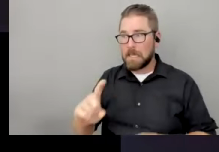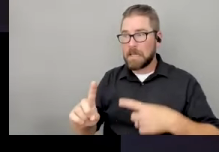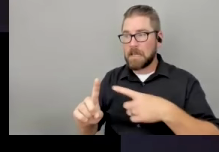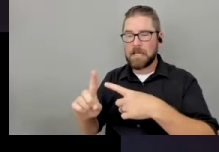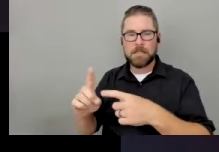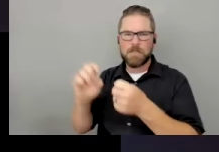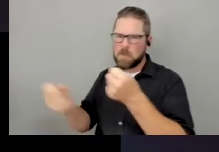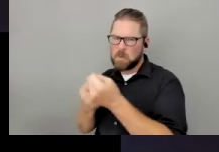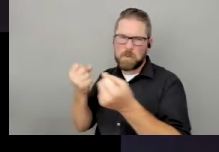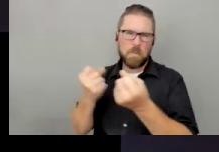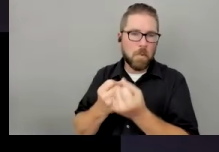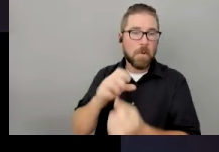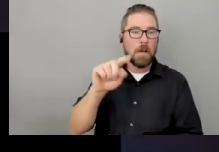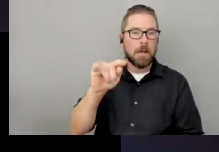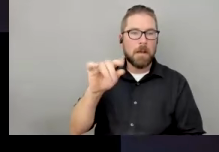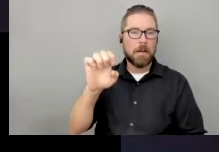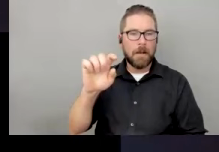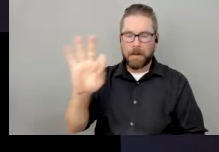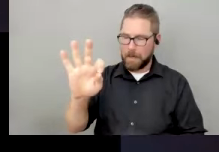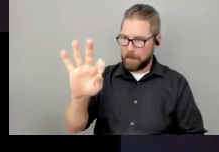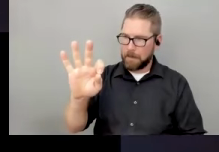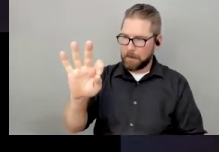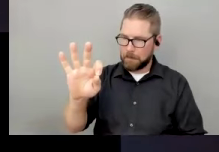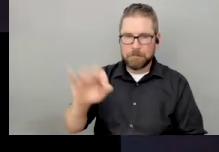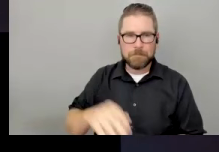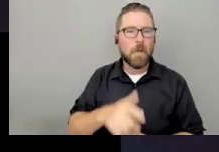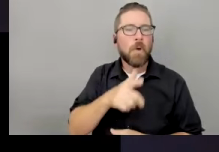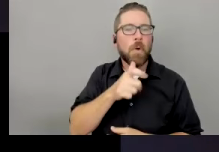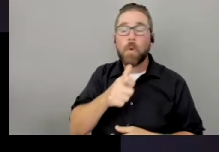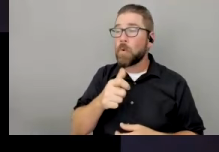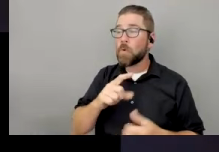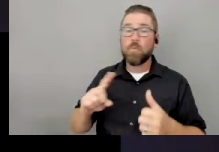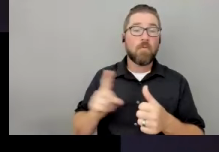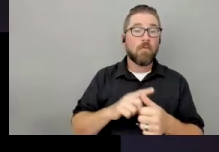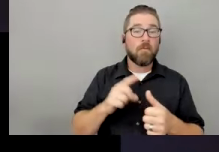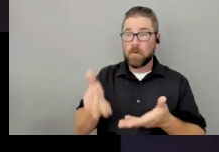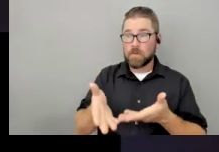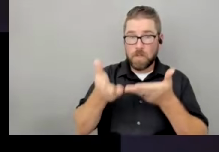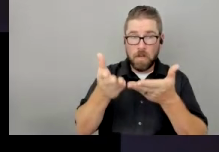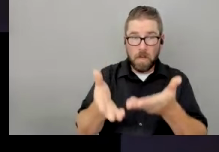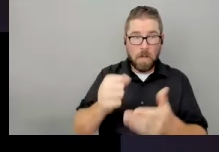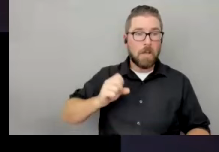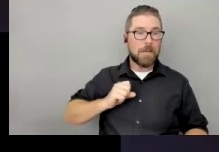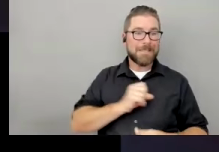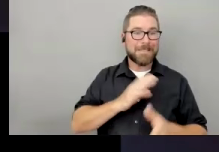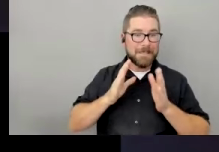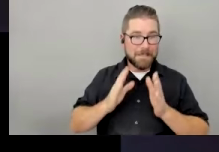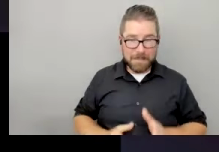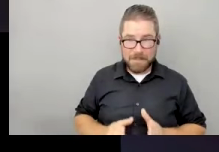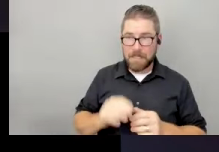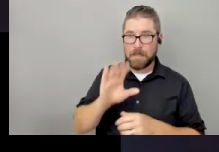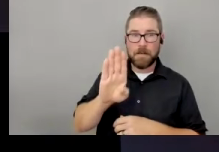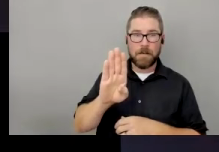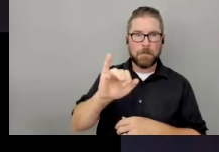IX was formally introduced in Congress by Senator Birch Bayh of Indiana and was its chief Senate sponsor